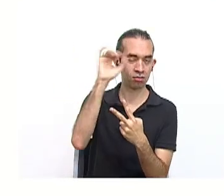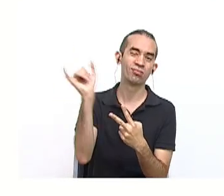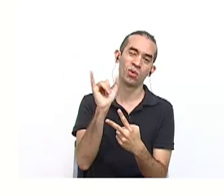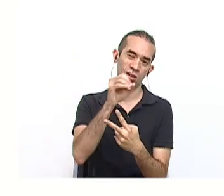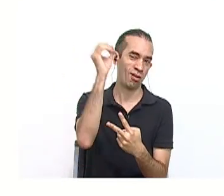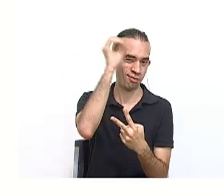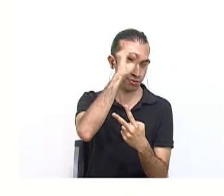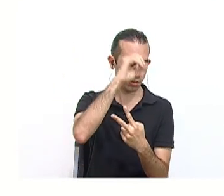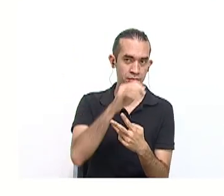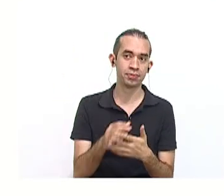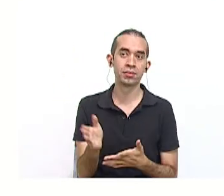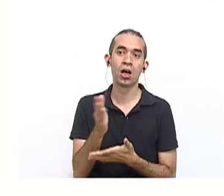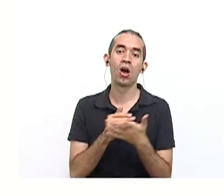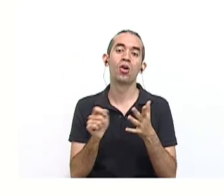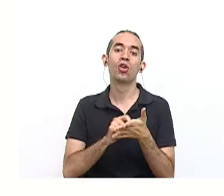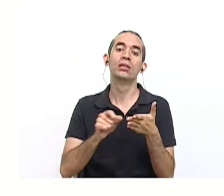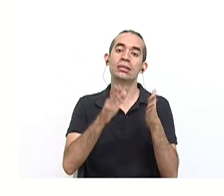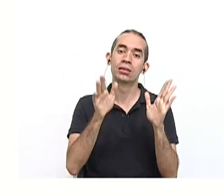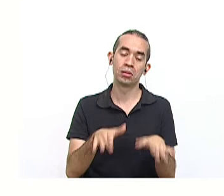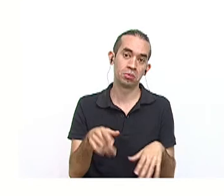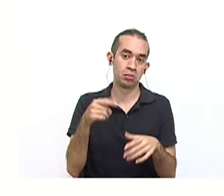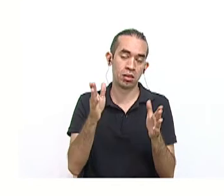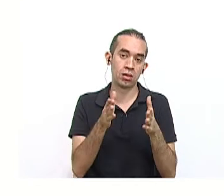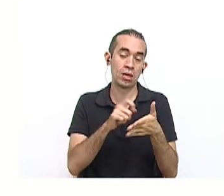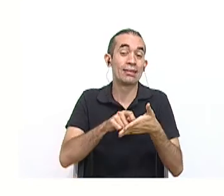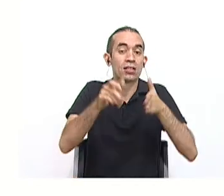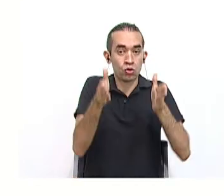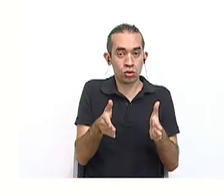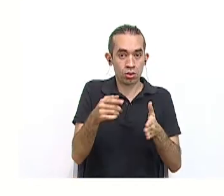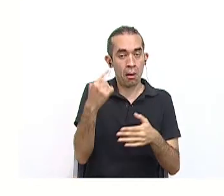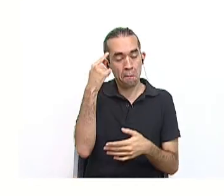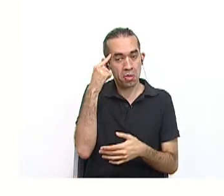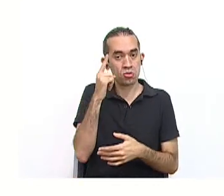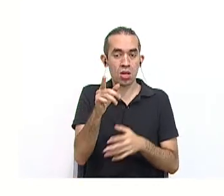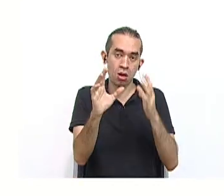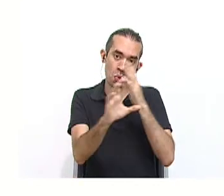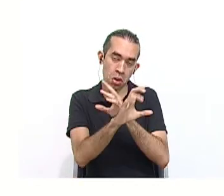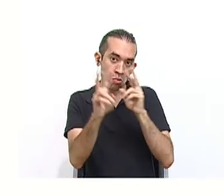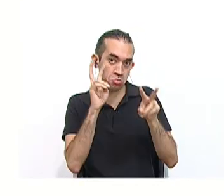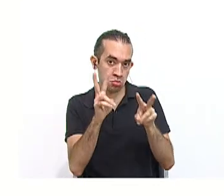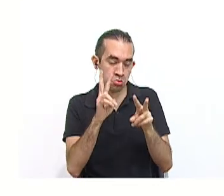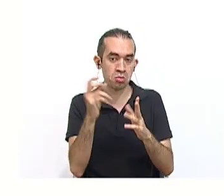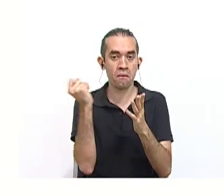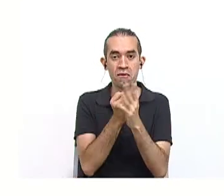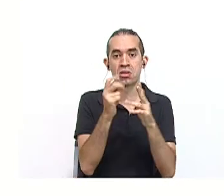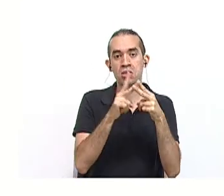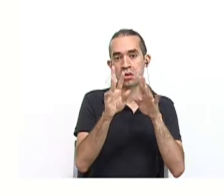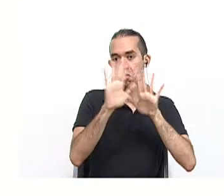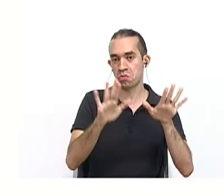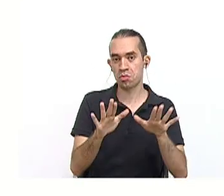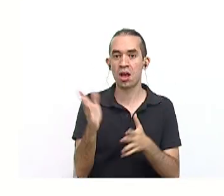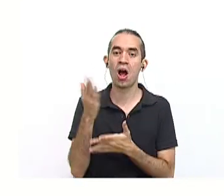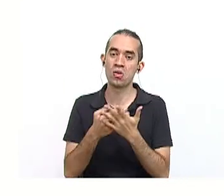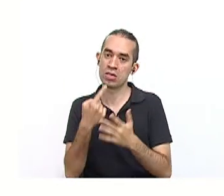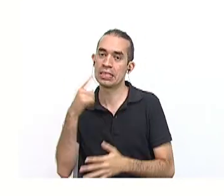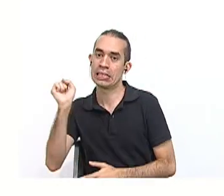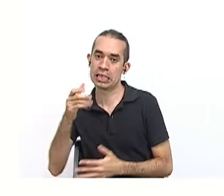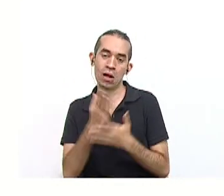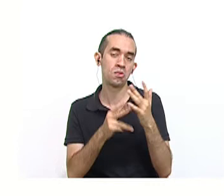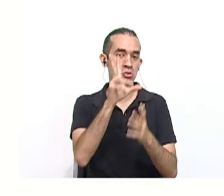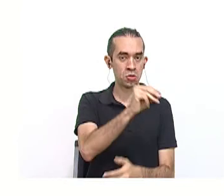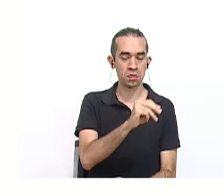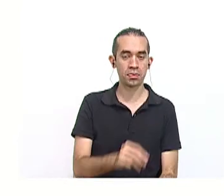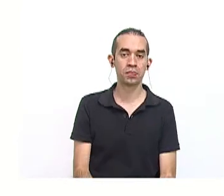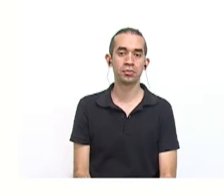Some writers might think it is advisable to be aware of your digital footprint. Some writers might say, no, you don't have to worry about that,